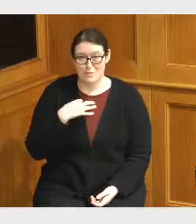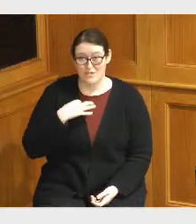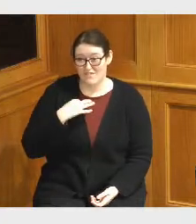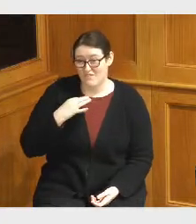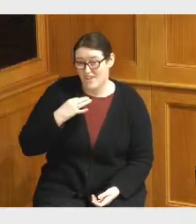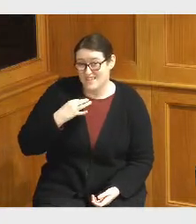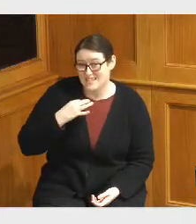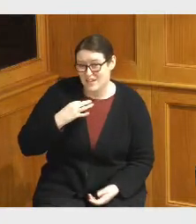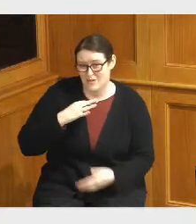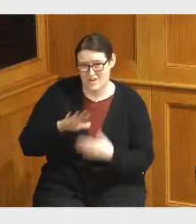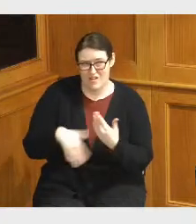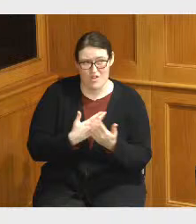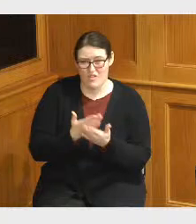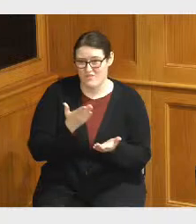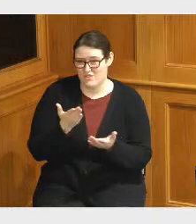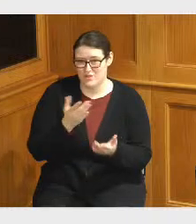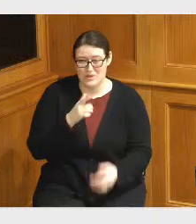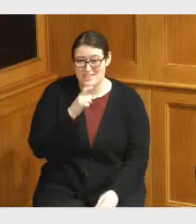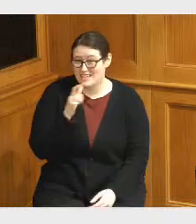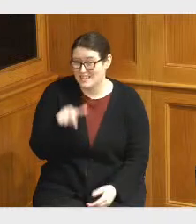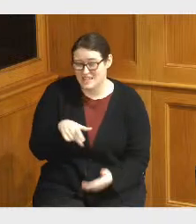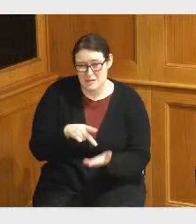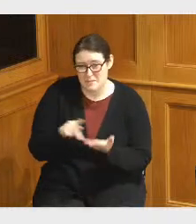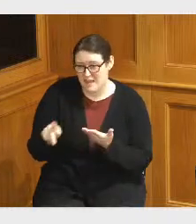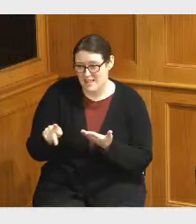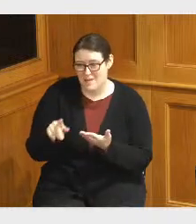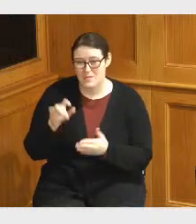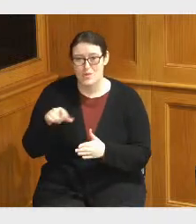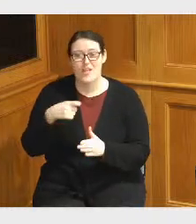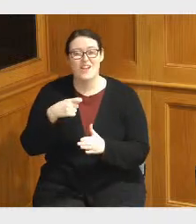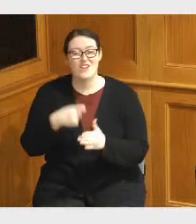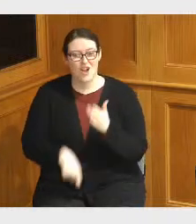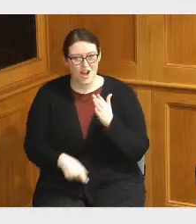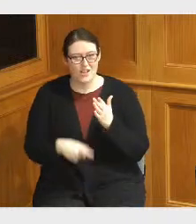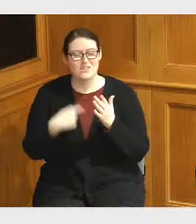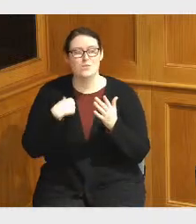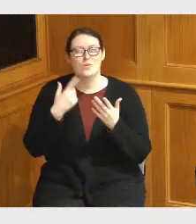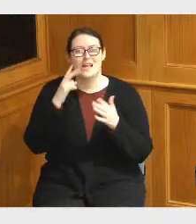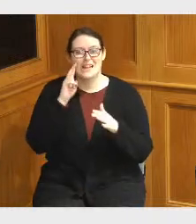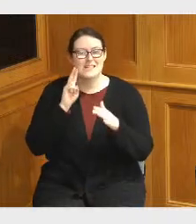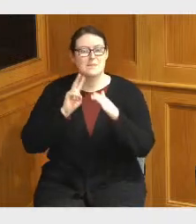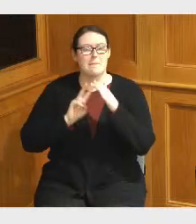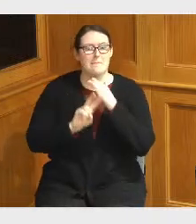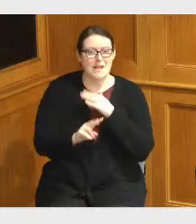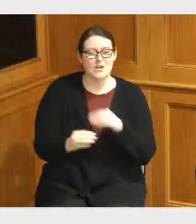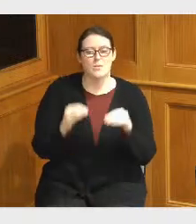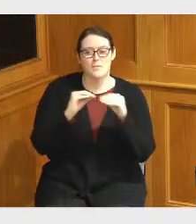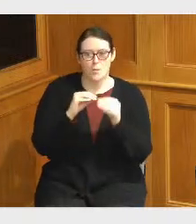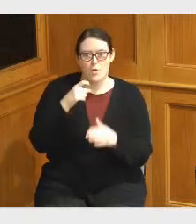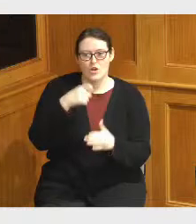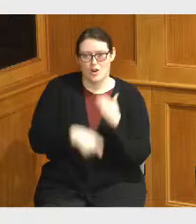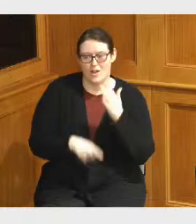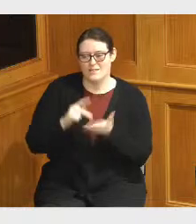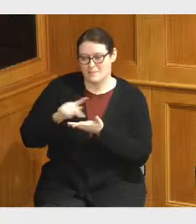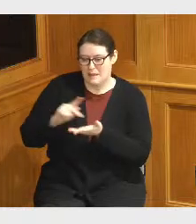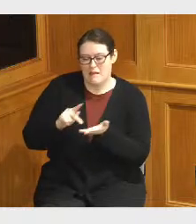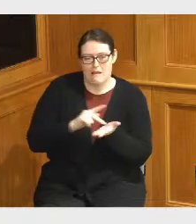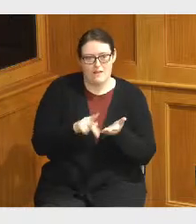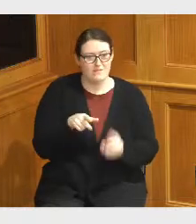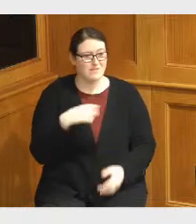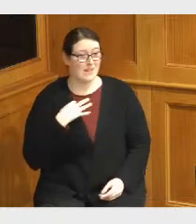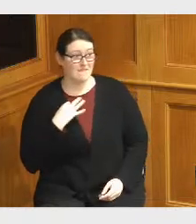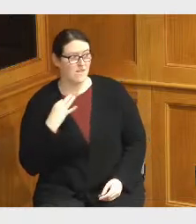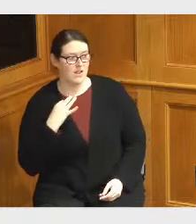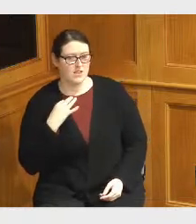those services. So that cost, though, was originally contemplated when we put this budget together in 2021.